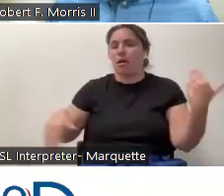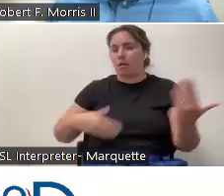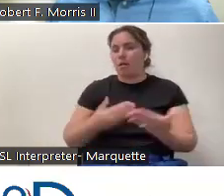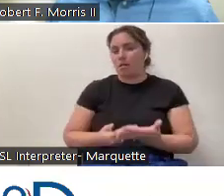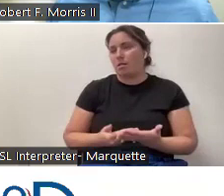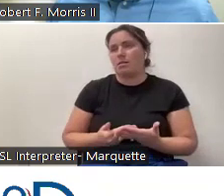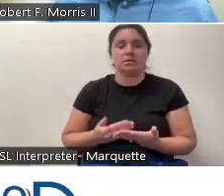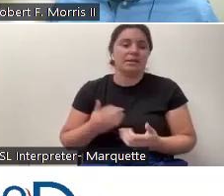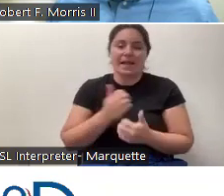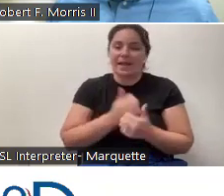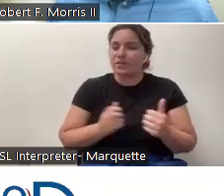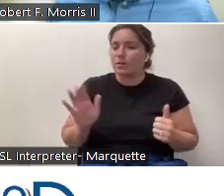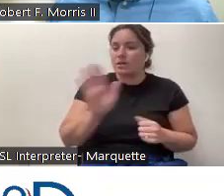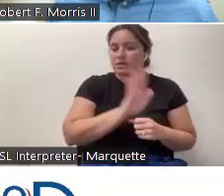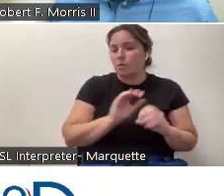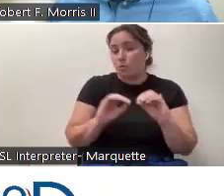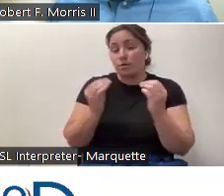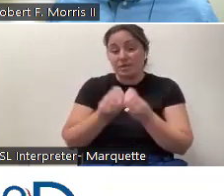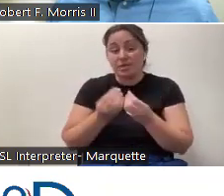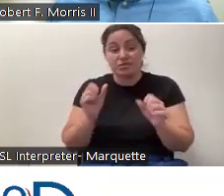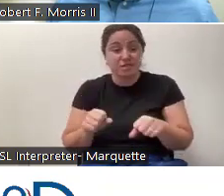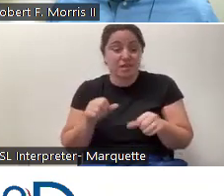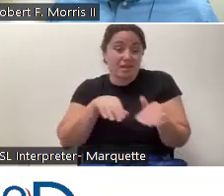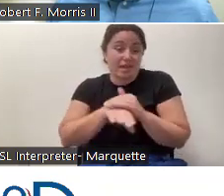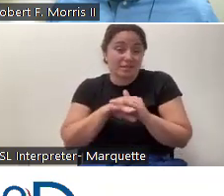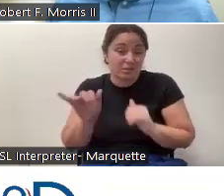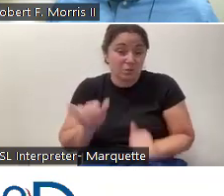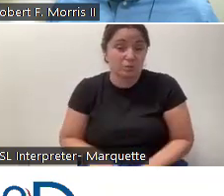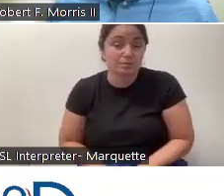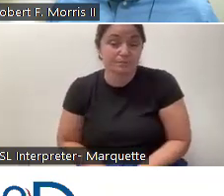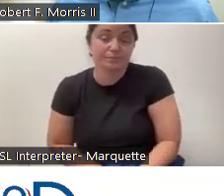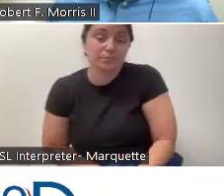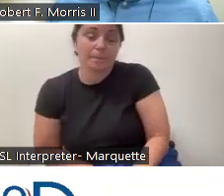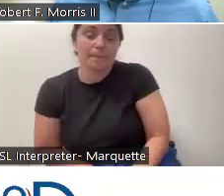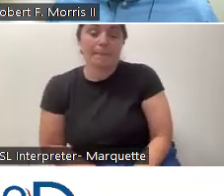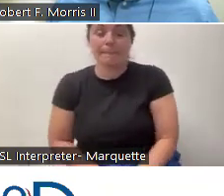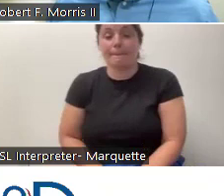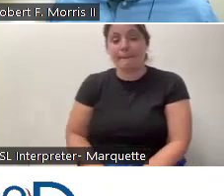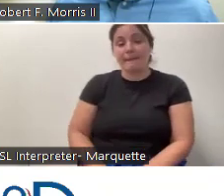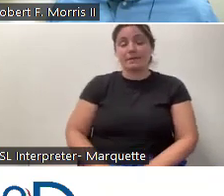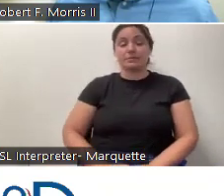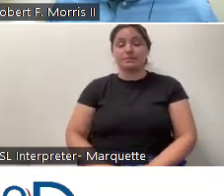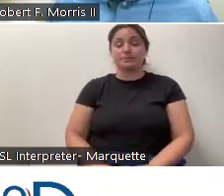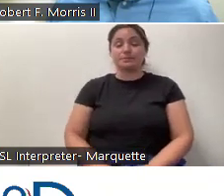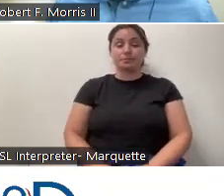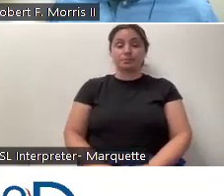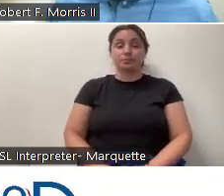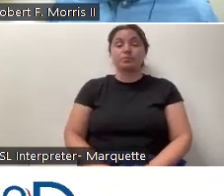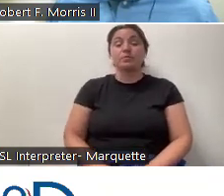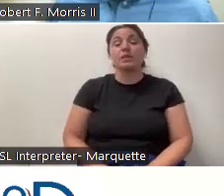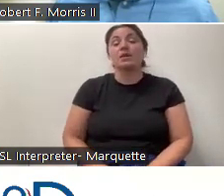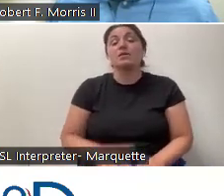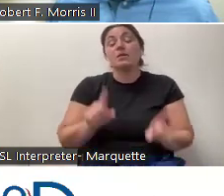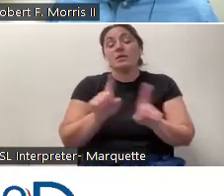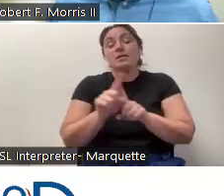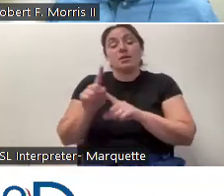everybody in your organization can also have that information and be sharing that as needed. It increases our knowledge of services